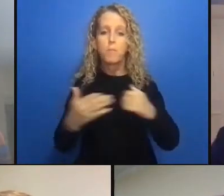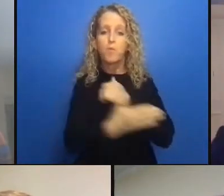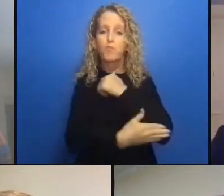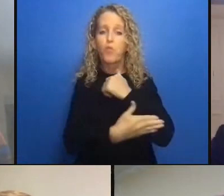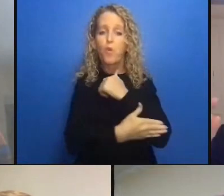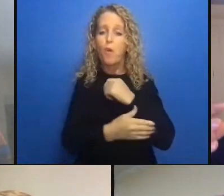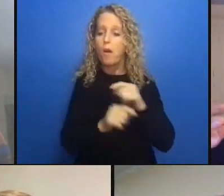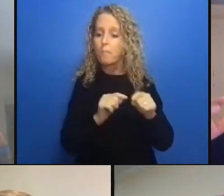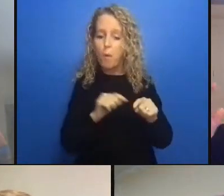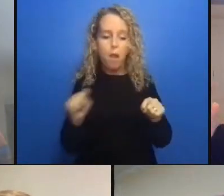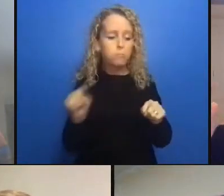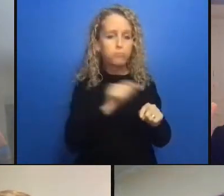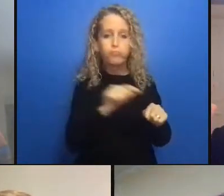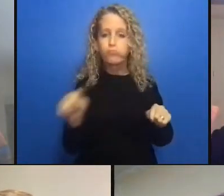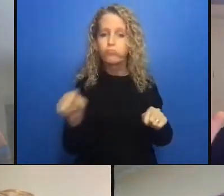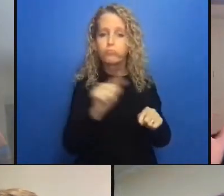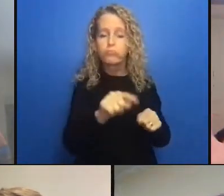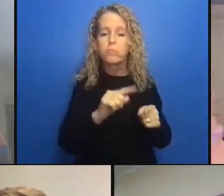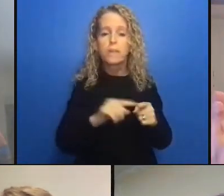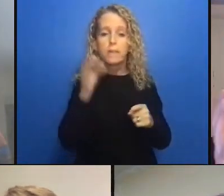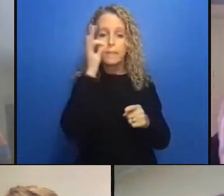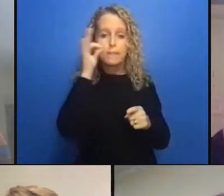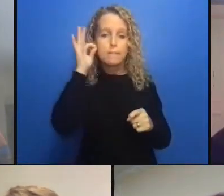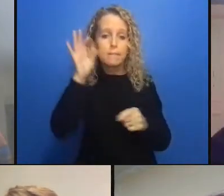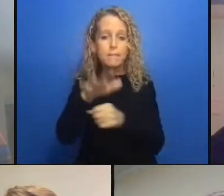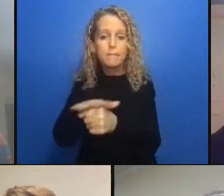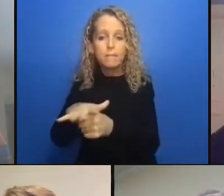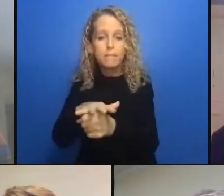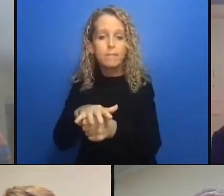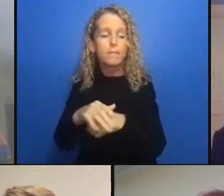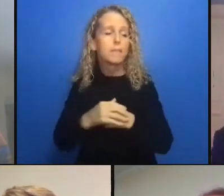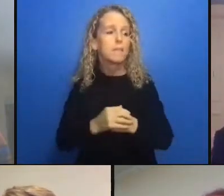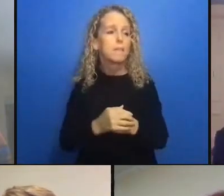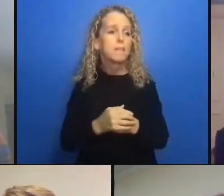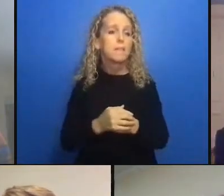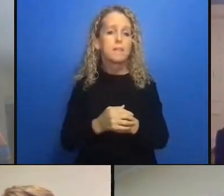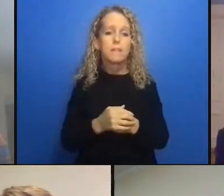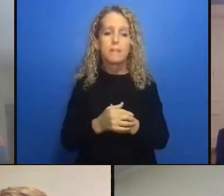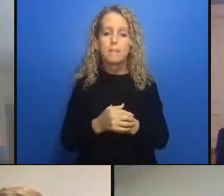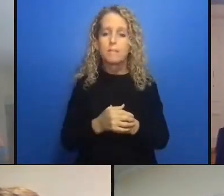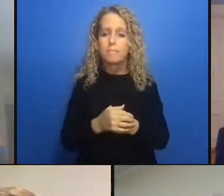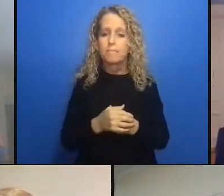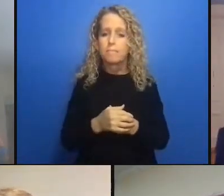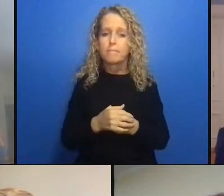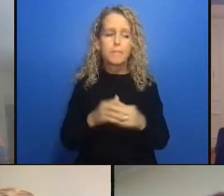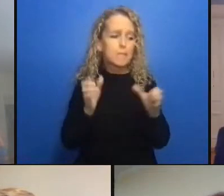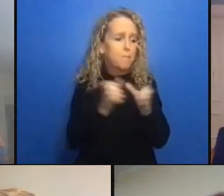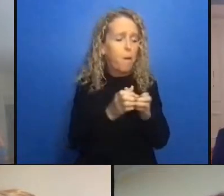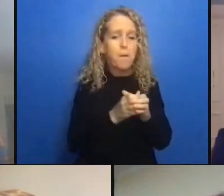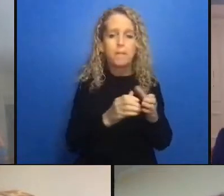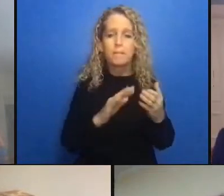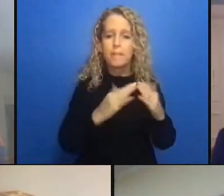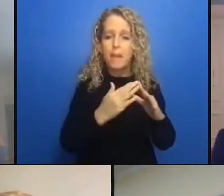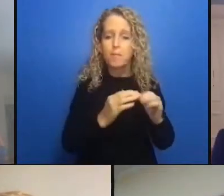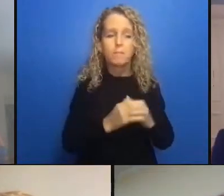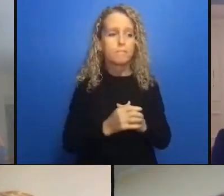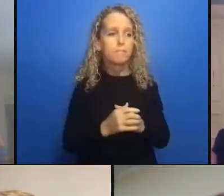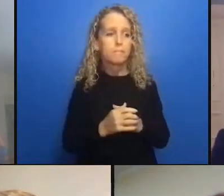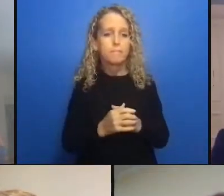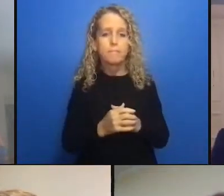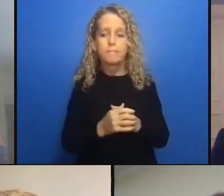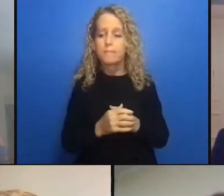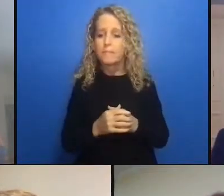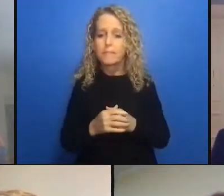to reservations, to, you know, small towns and villages. And suddenly there's